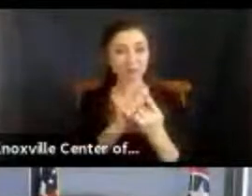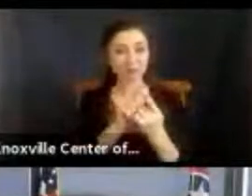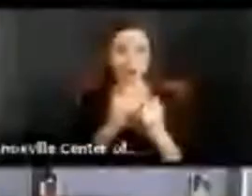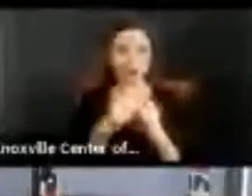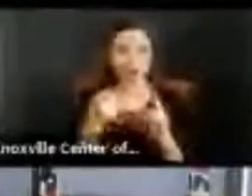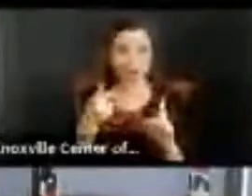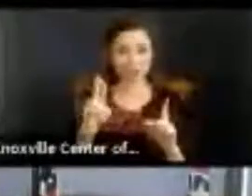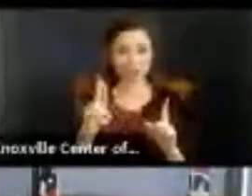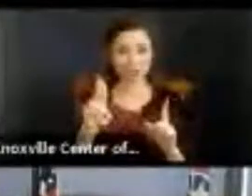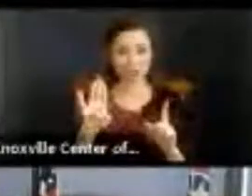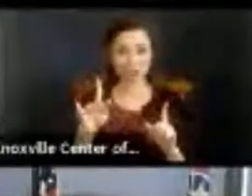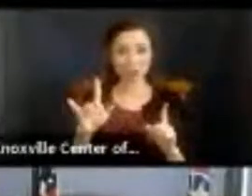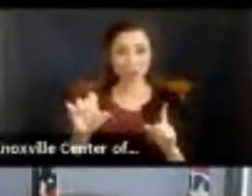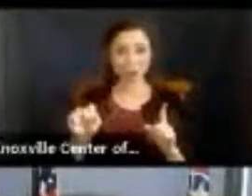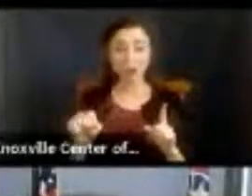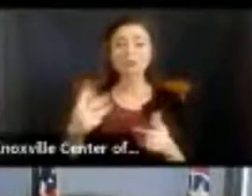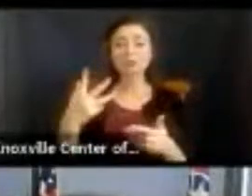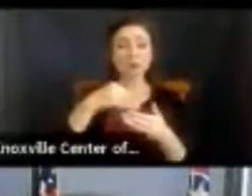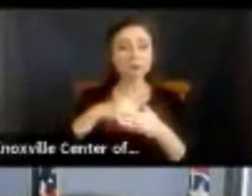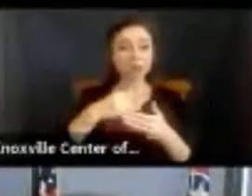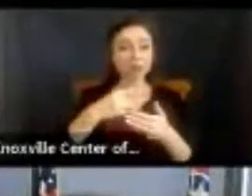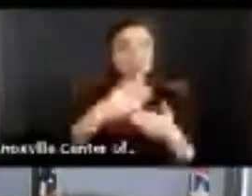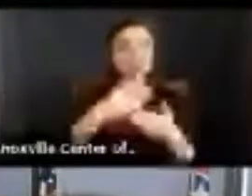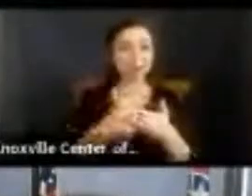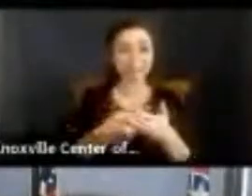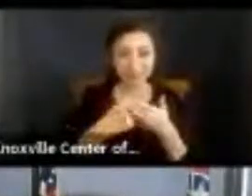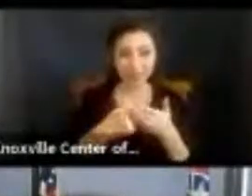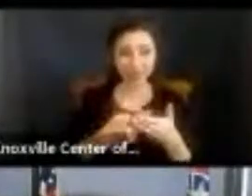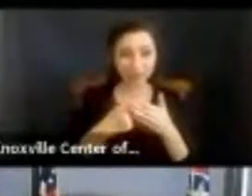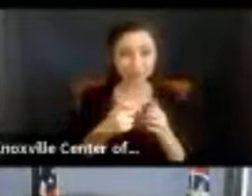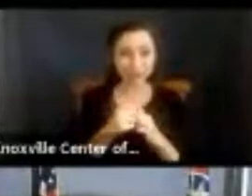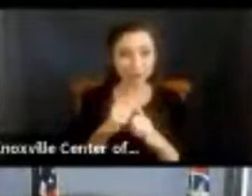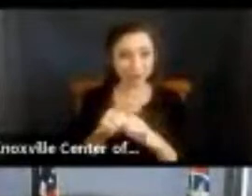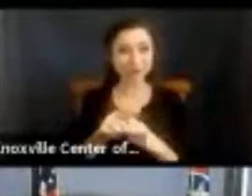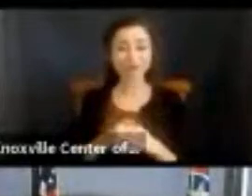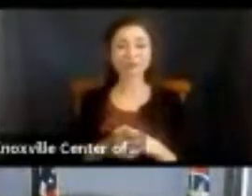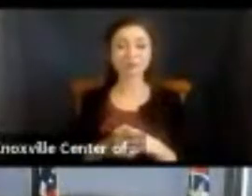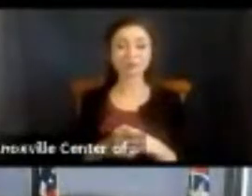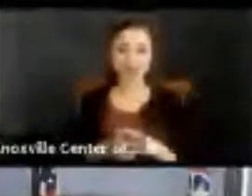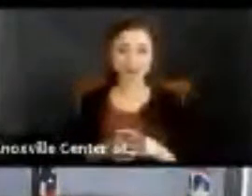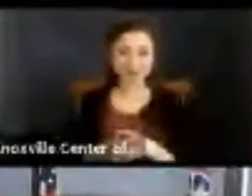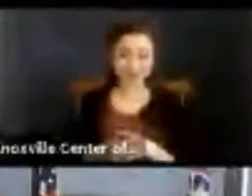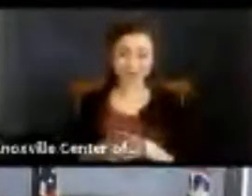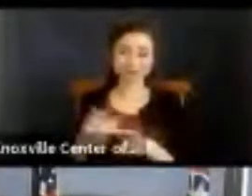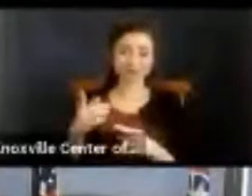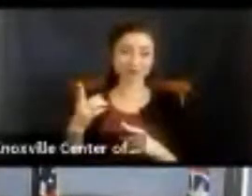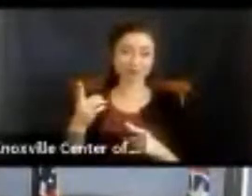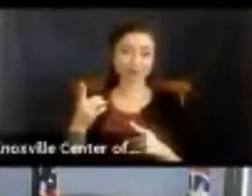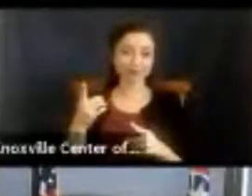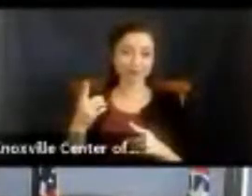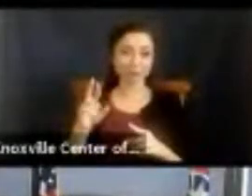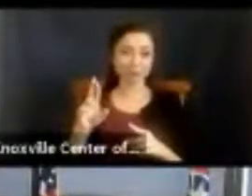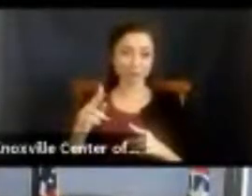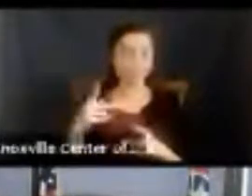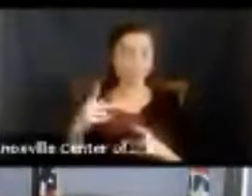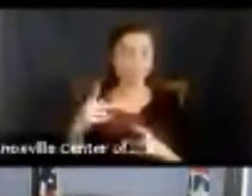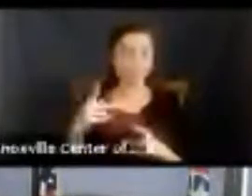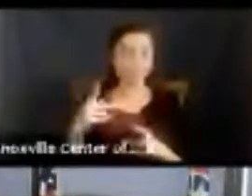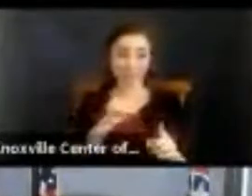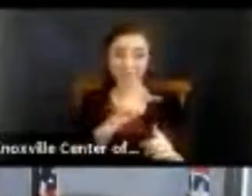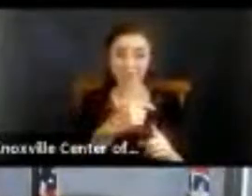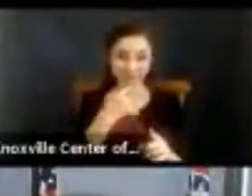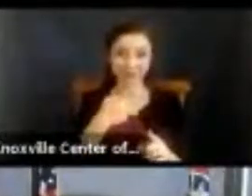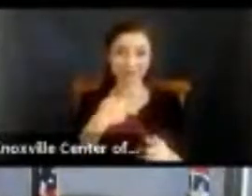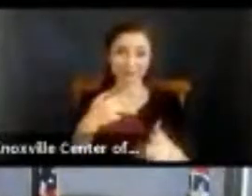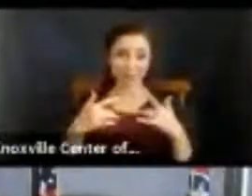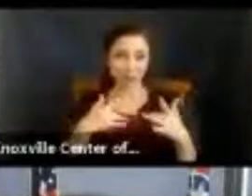involved in the discussions that we had with her. I am, as Dr. Plowman is, I'm concerned about the numbers that we've